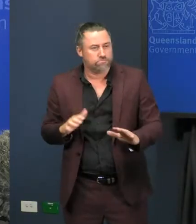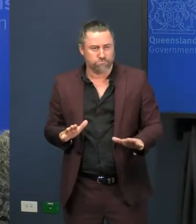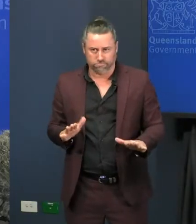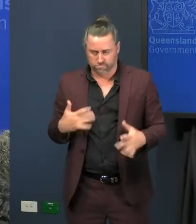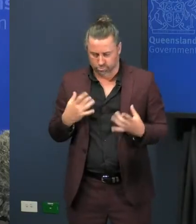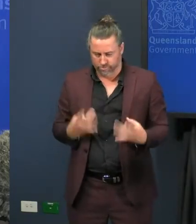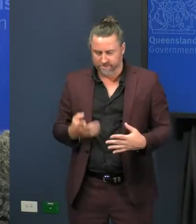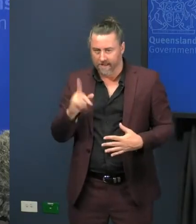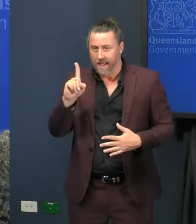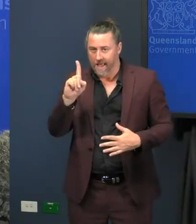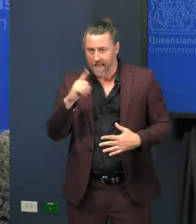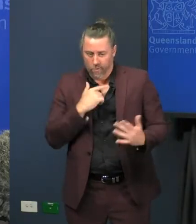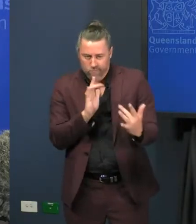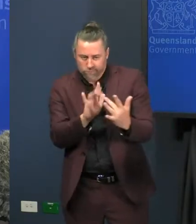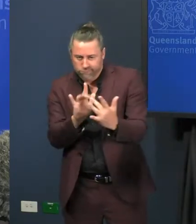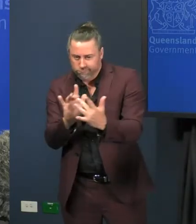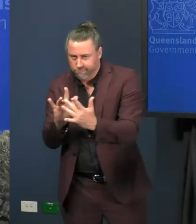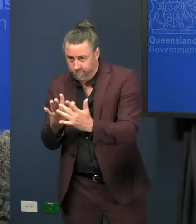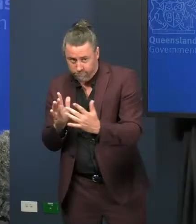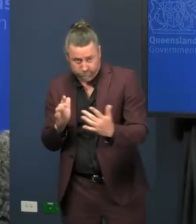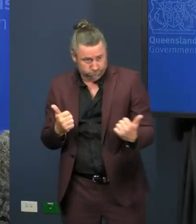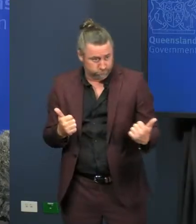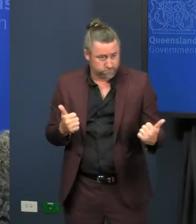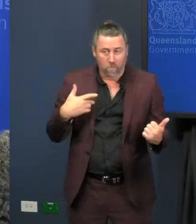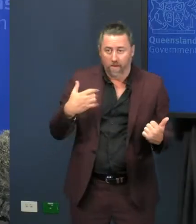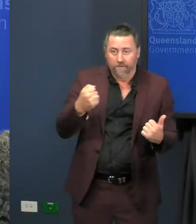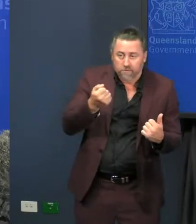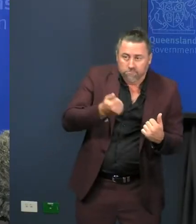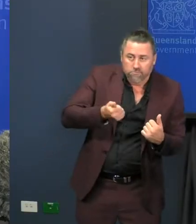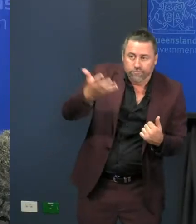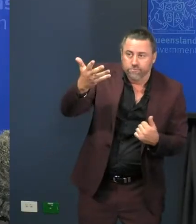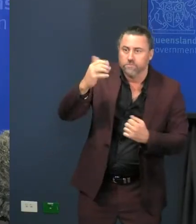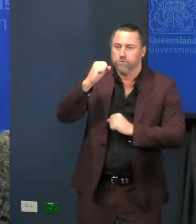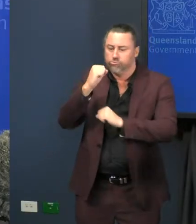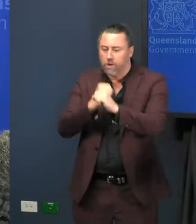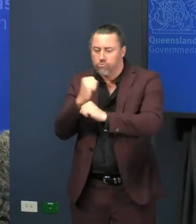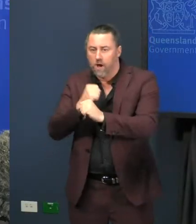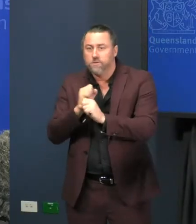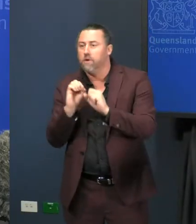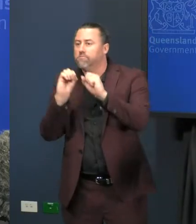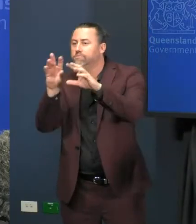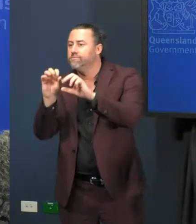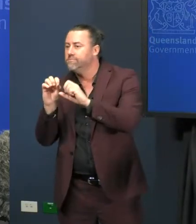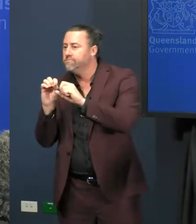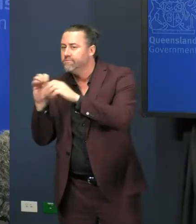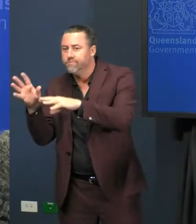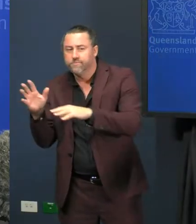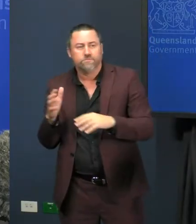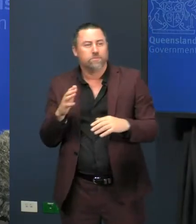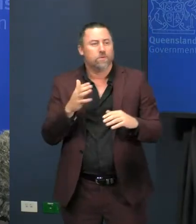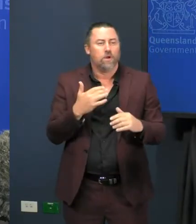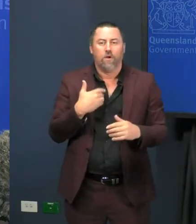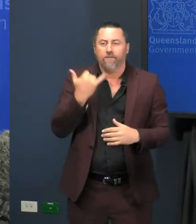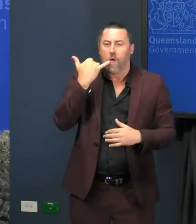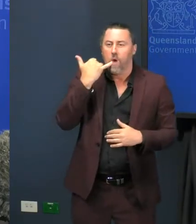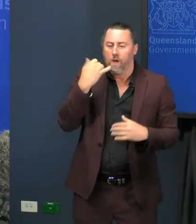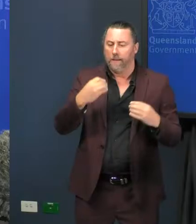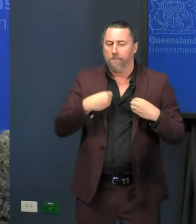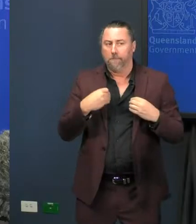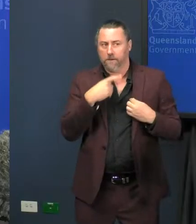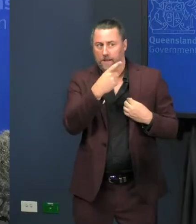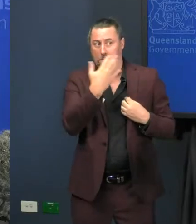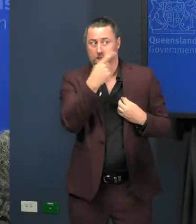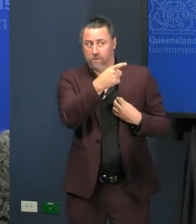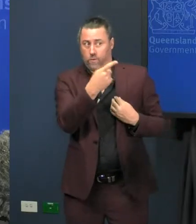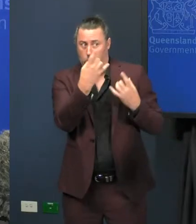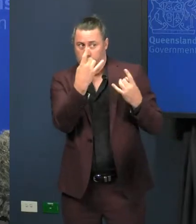to that point, as has been indicated, we are starting to pre-position our generators. We've engaged with our communications and will continue to engage